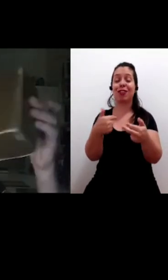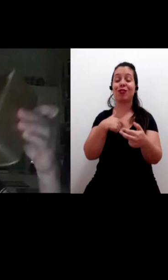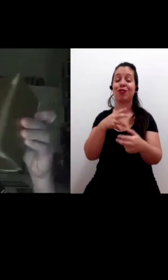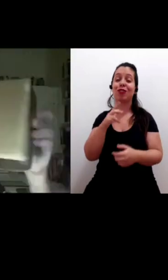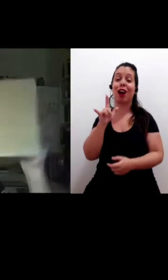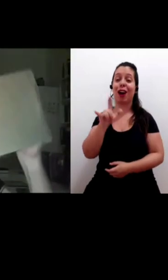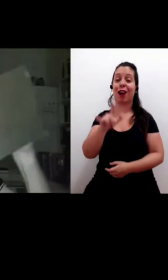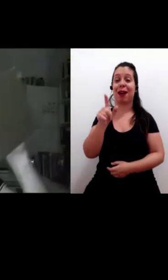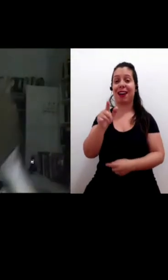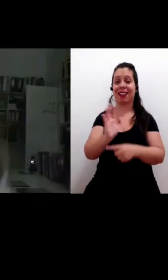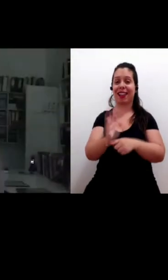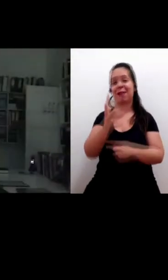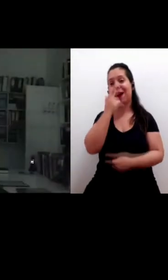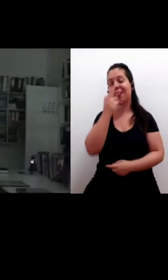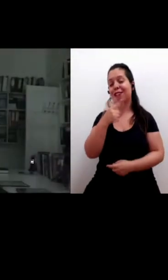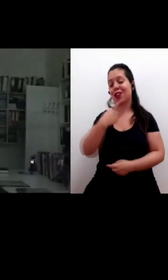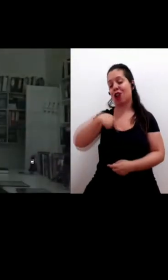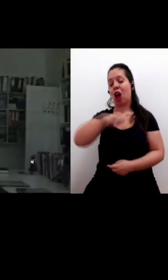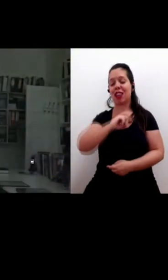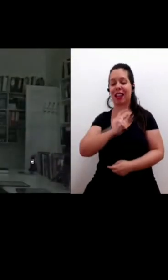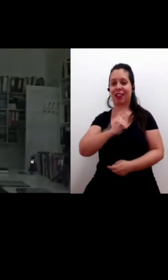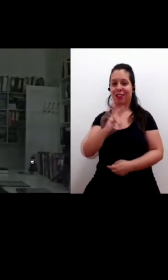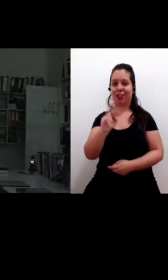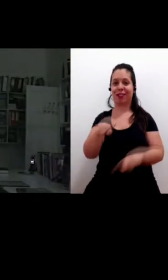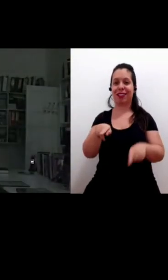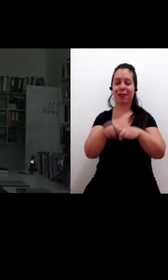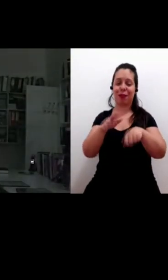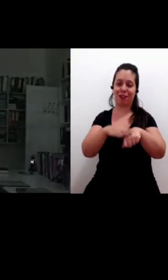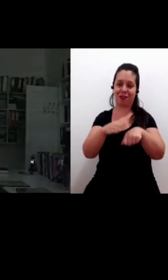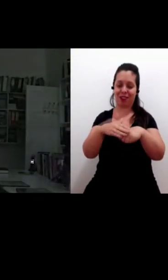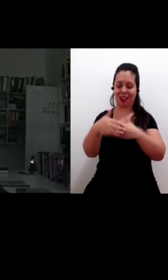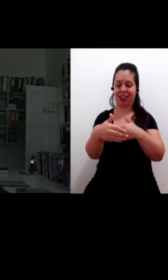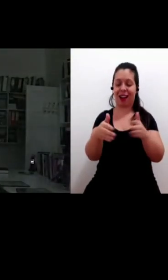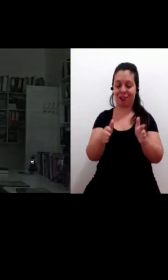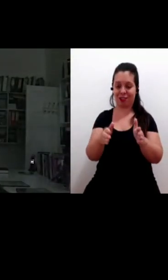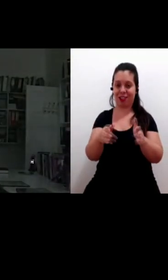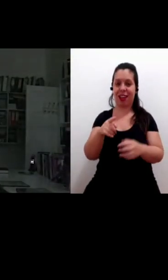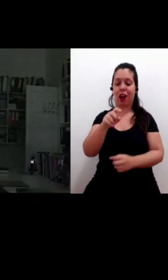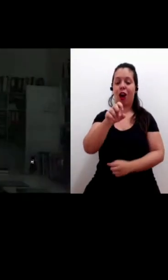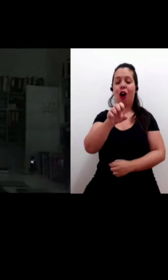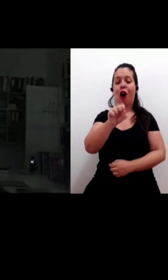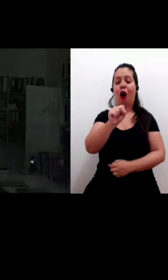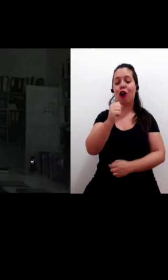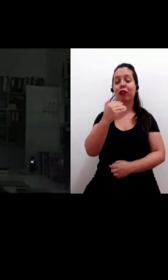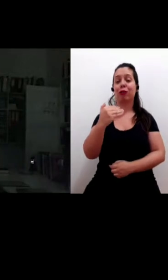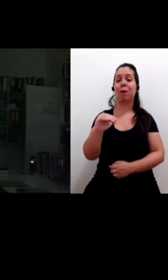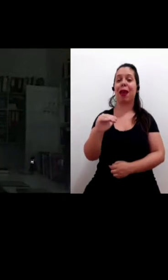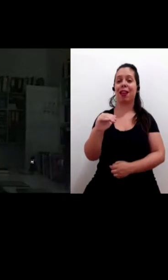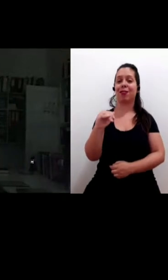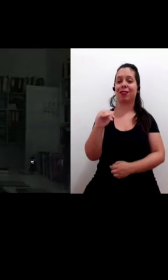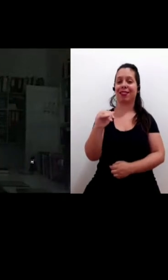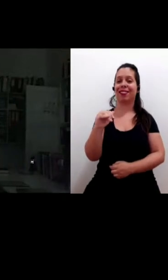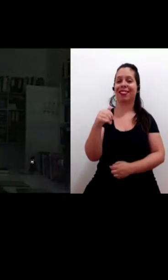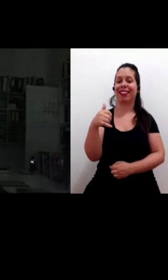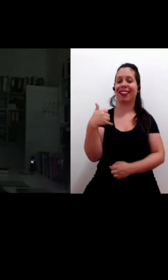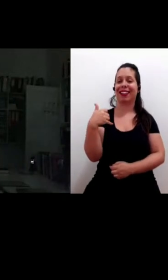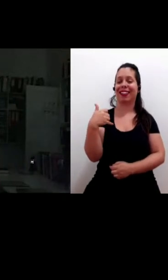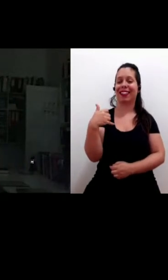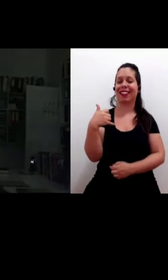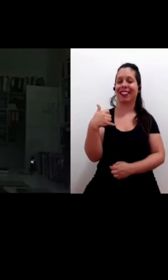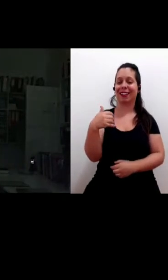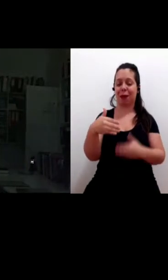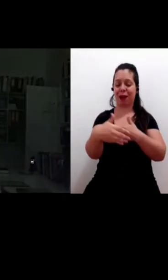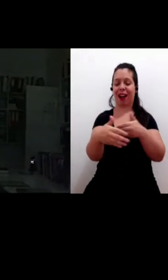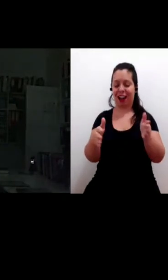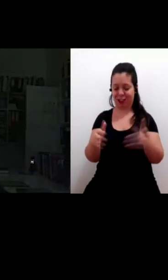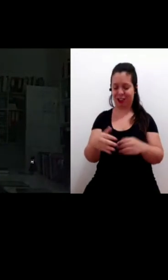also did this thing, which was called the 8.5 Foundation, and we said that children who are 8.5 years old on